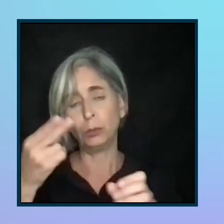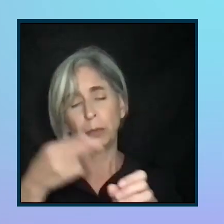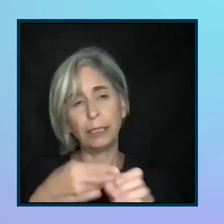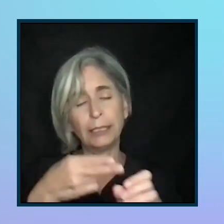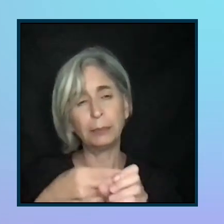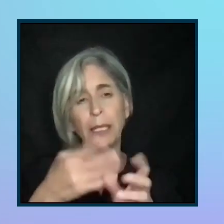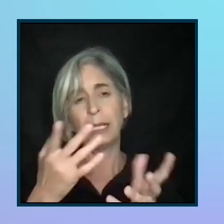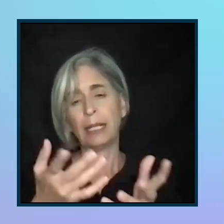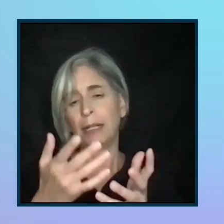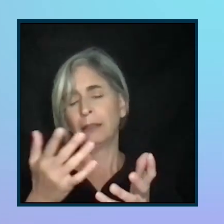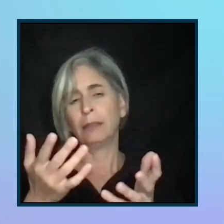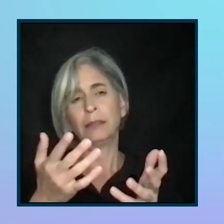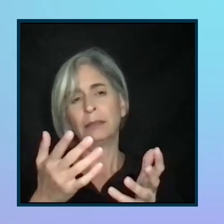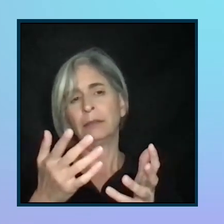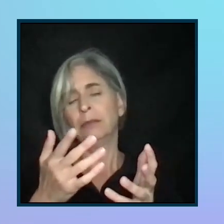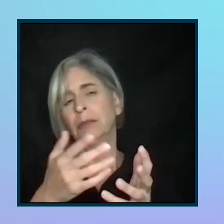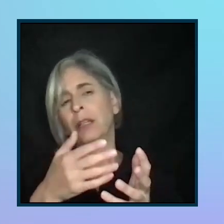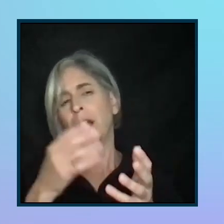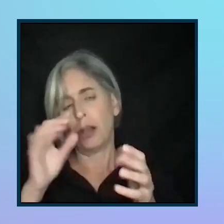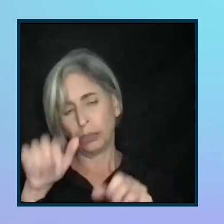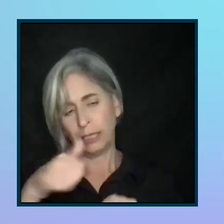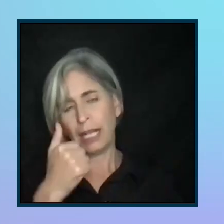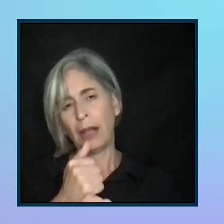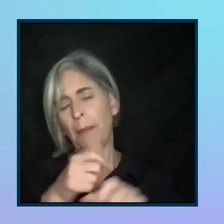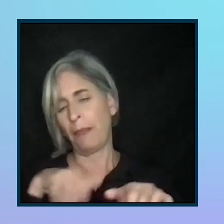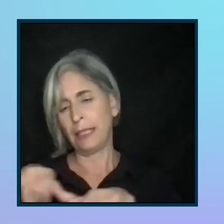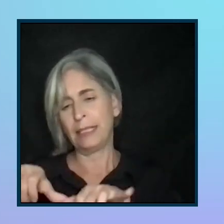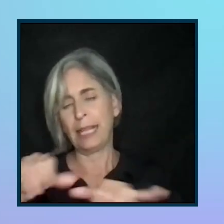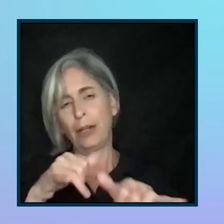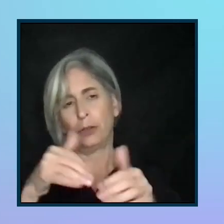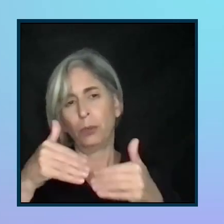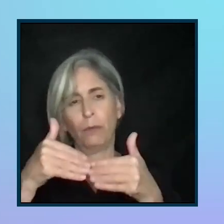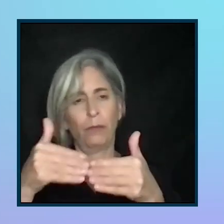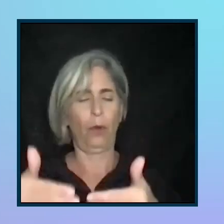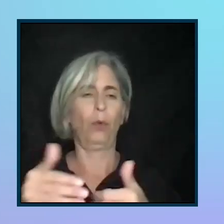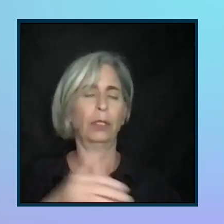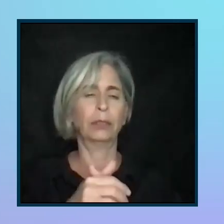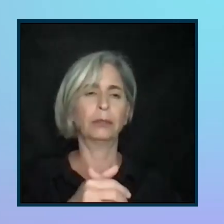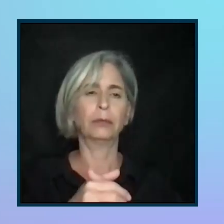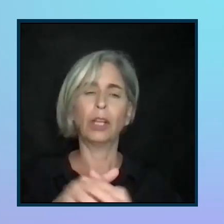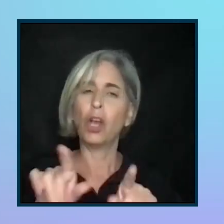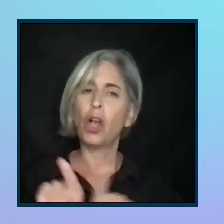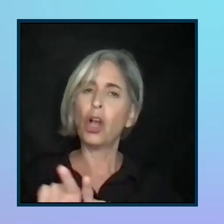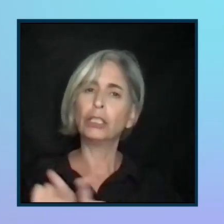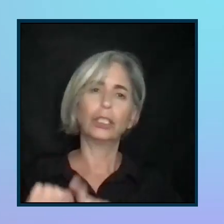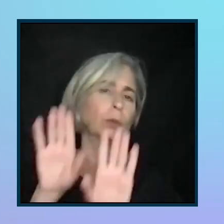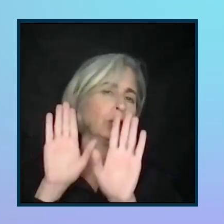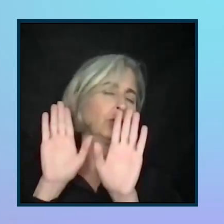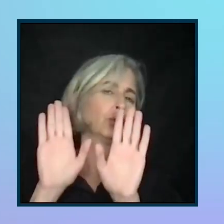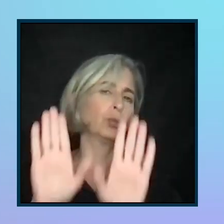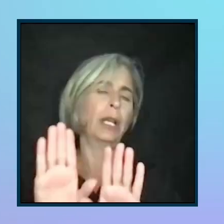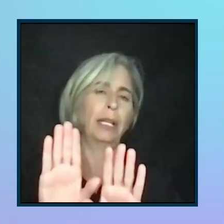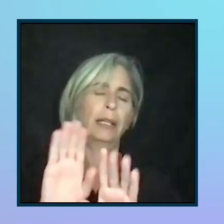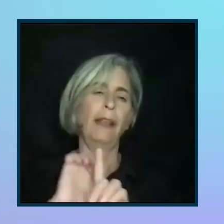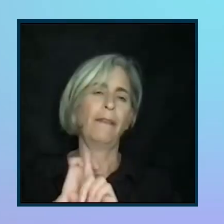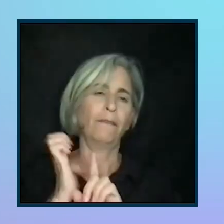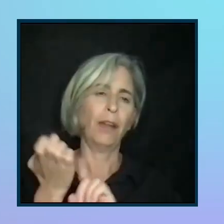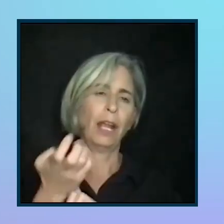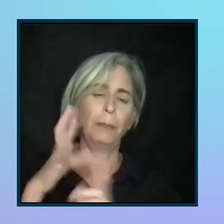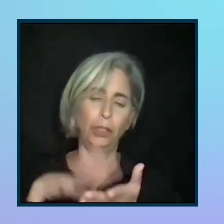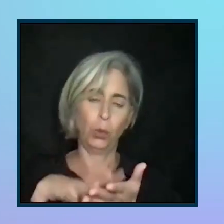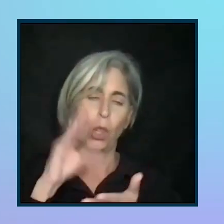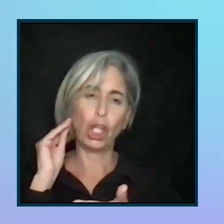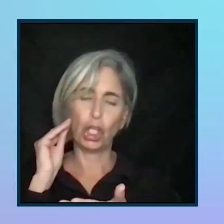to define what the standards are going to be as you move forward in time. It's also a great environment to be able to